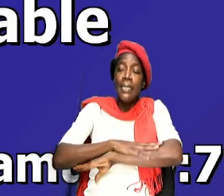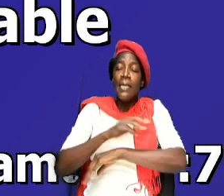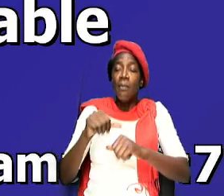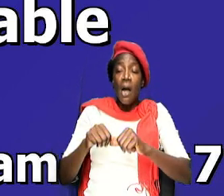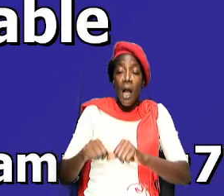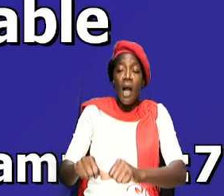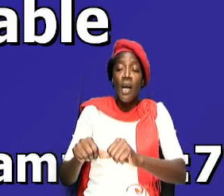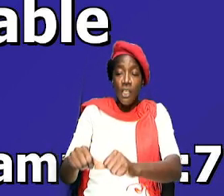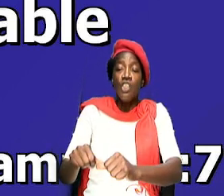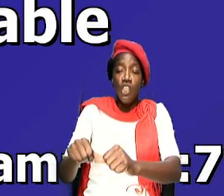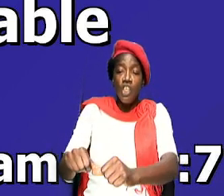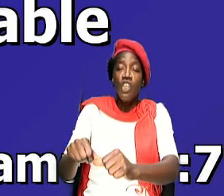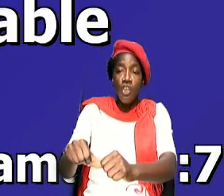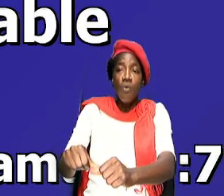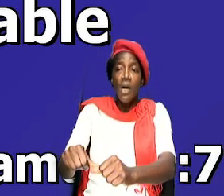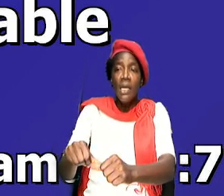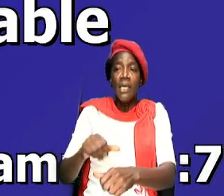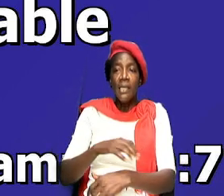continually.